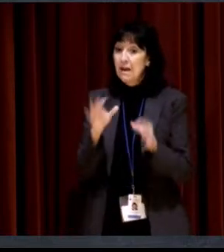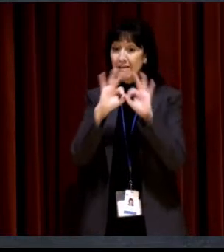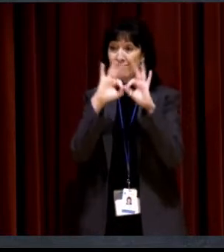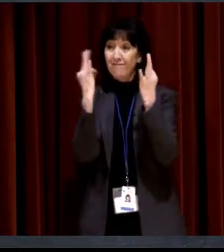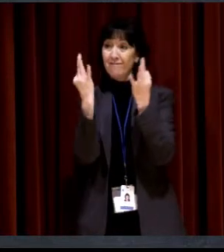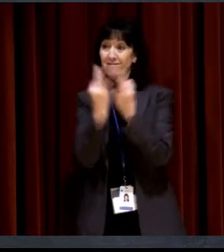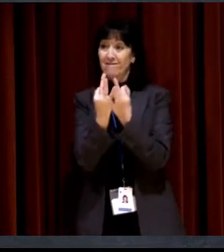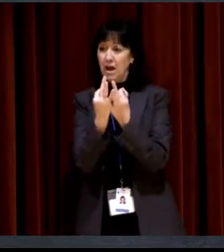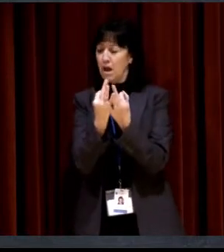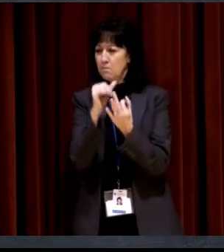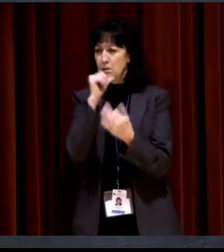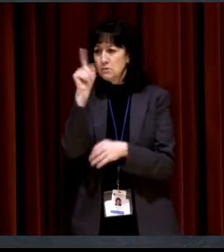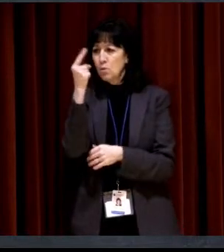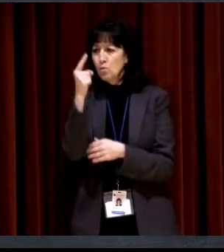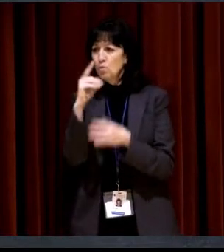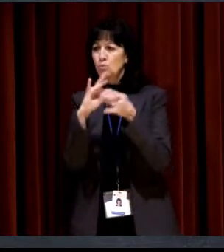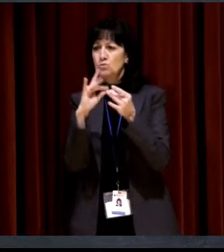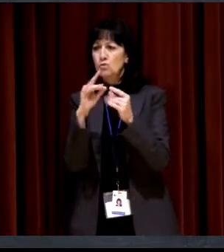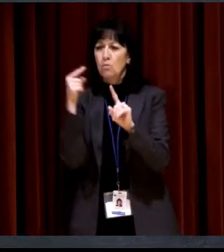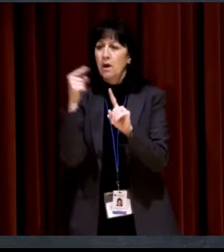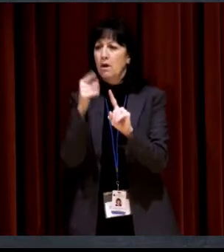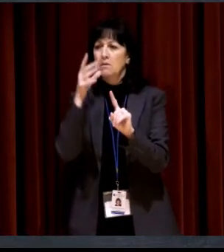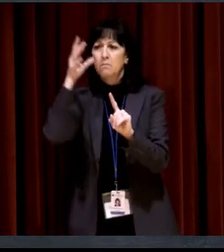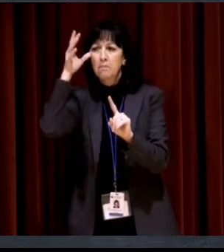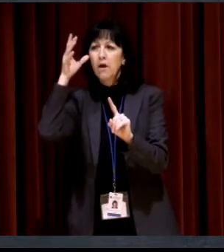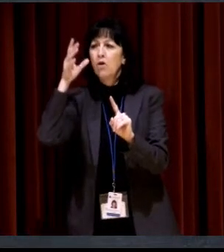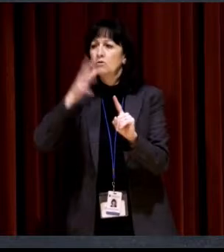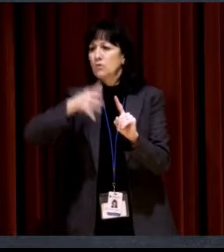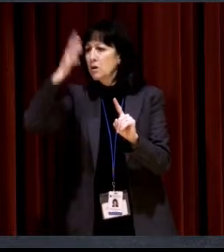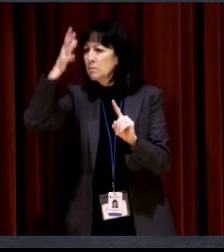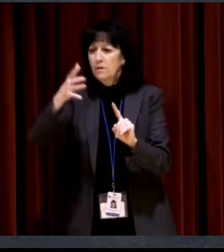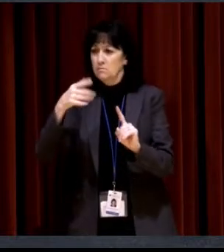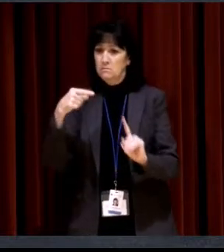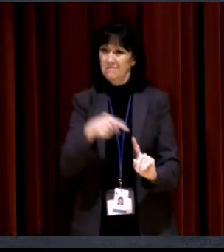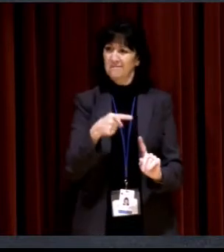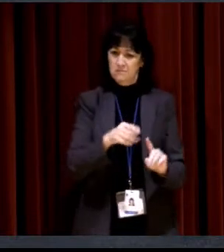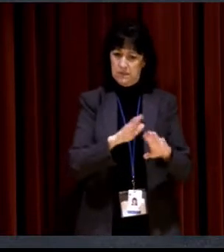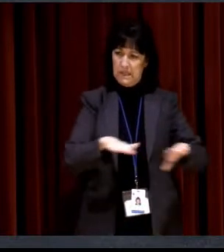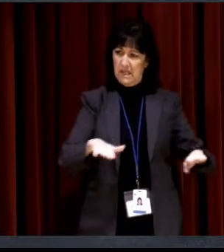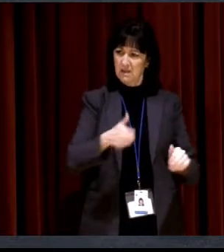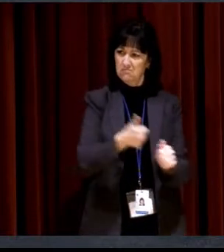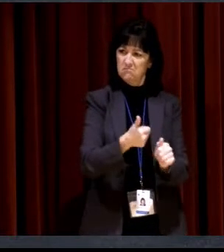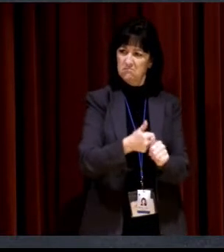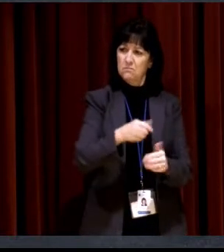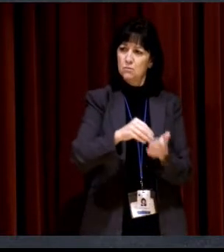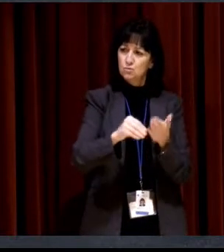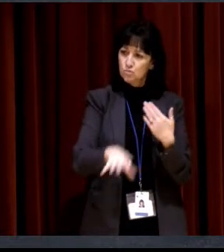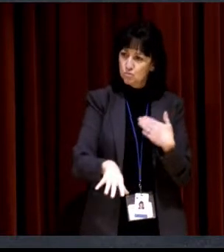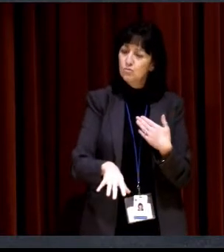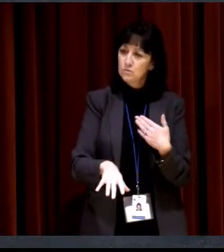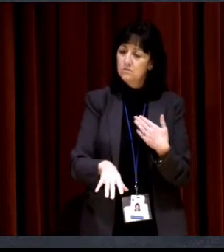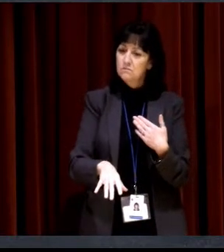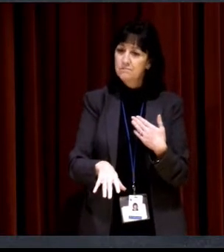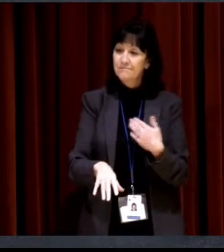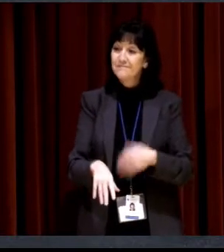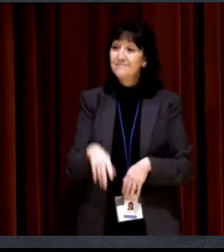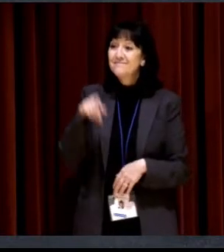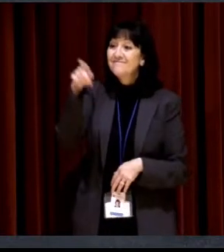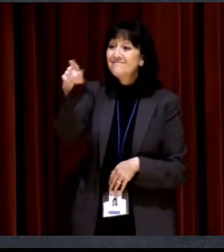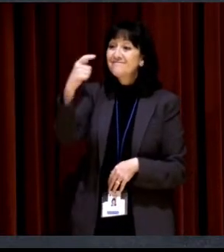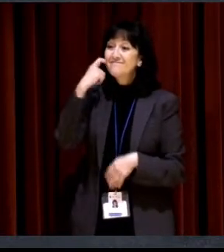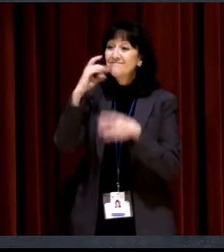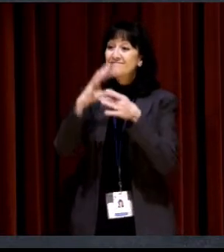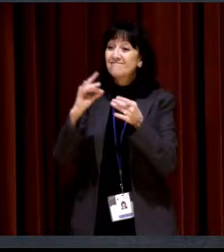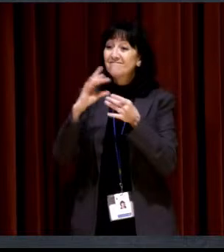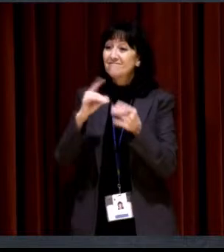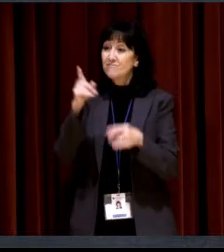oftentimes make decisions for kids, and we don't even know if that's what they want or need. You talked about the trip you went. If you just decided to